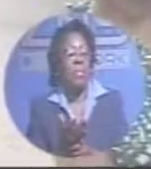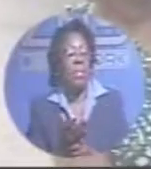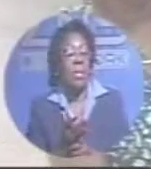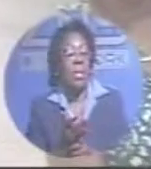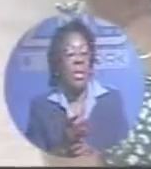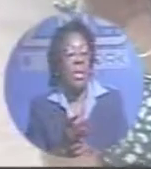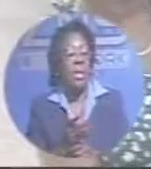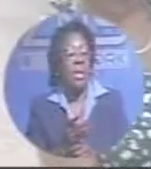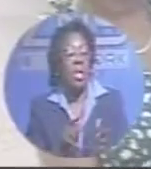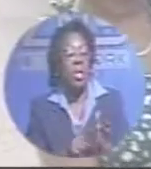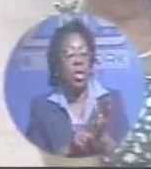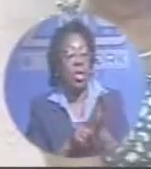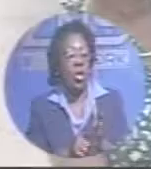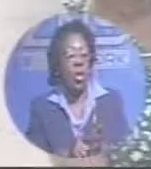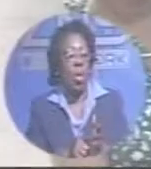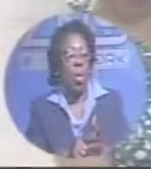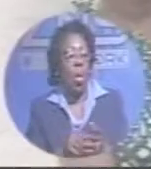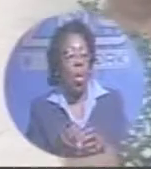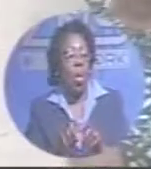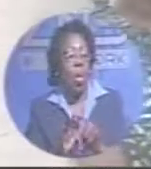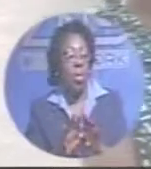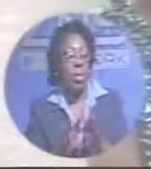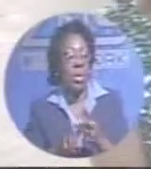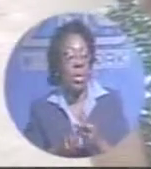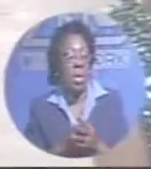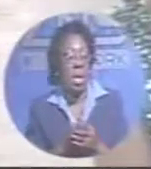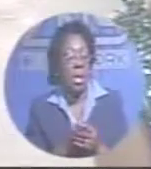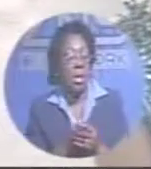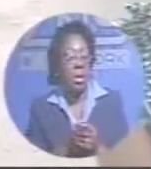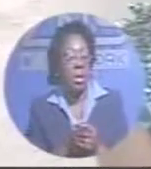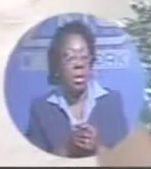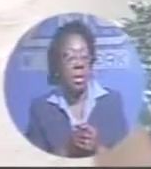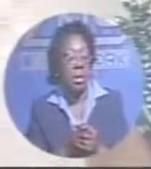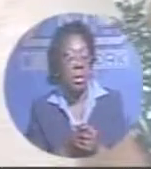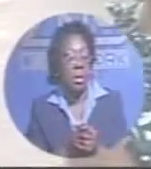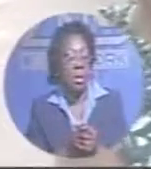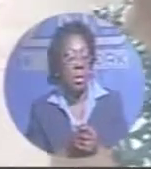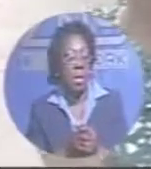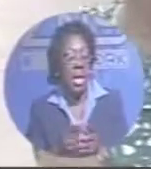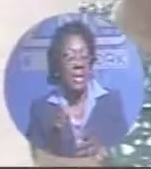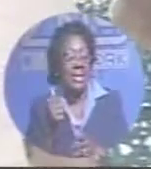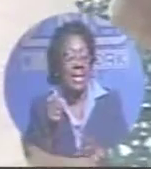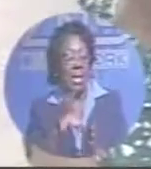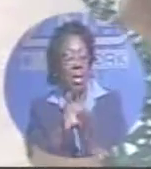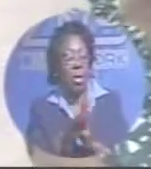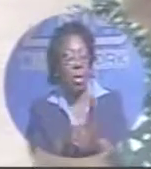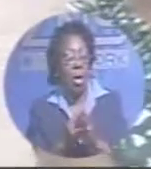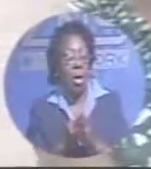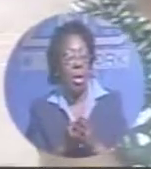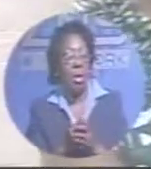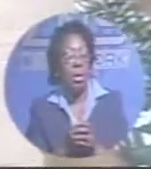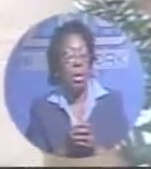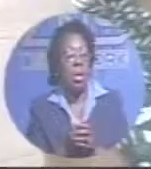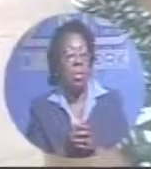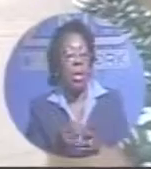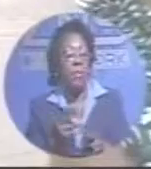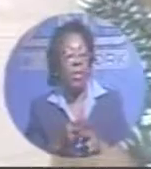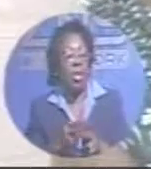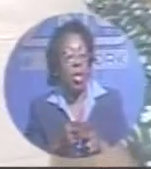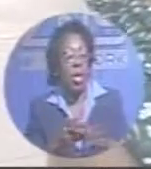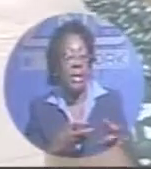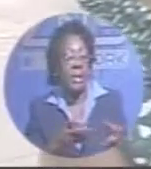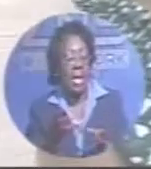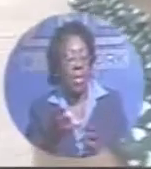exhibit open, and what should people expect when they come down here? Now, the opening will be at 10 o'clock. We will have a short